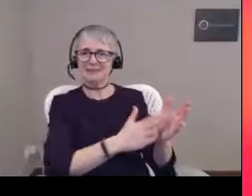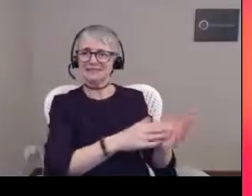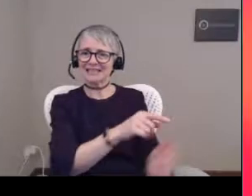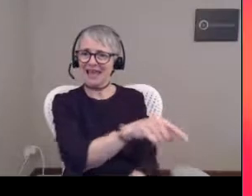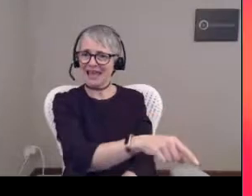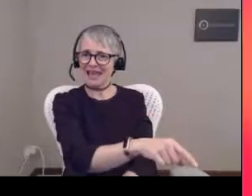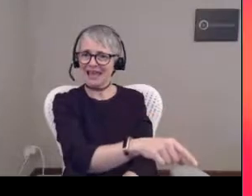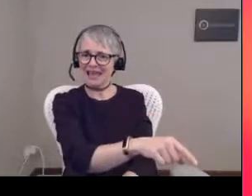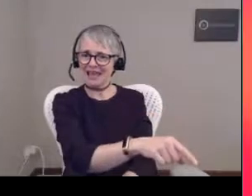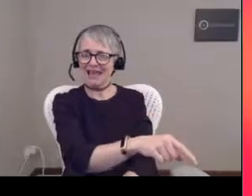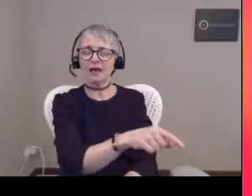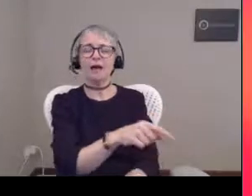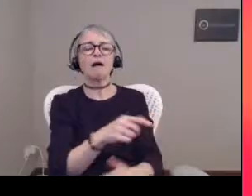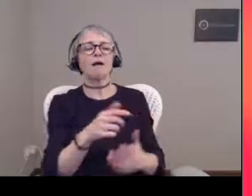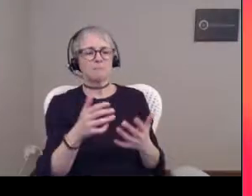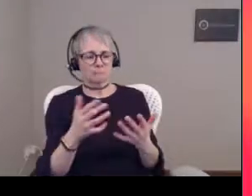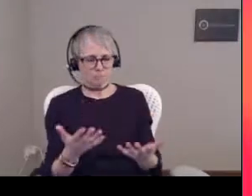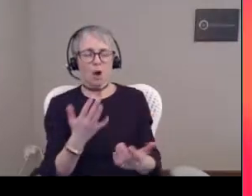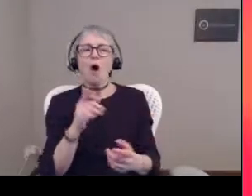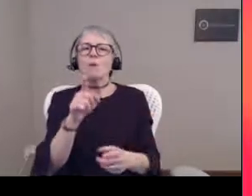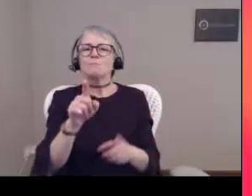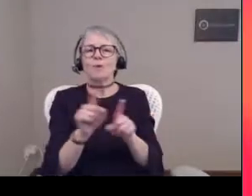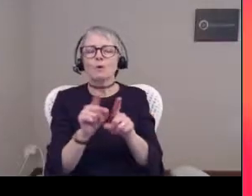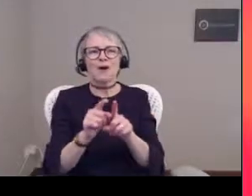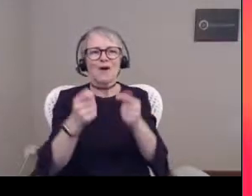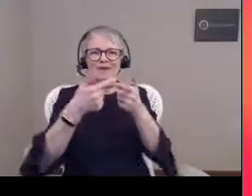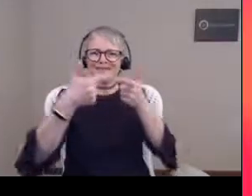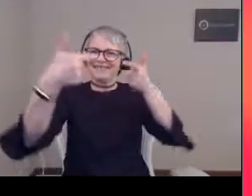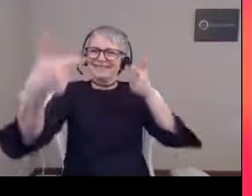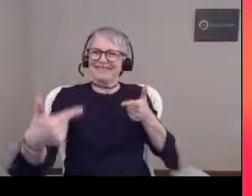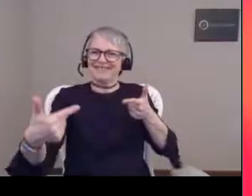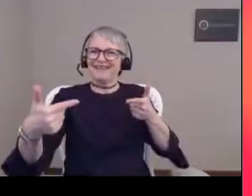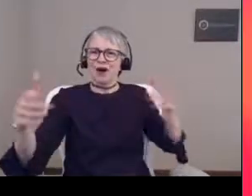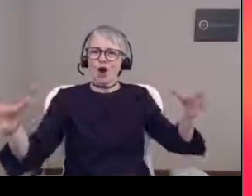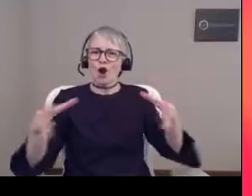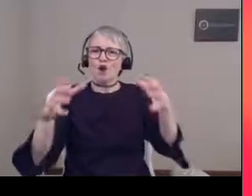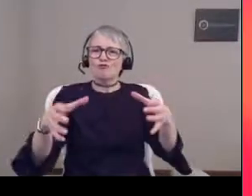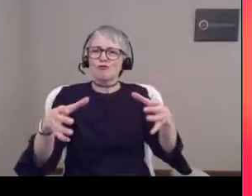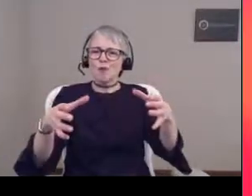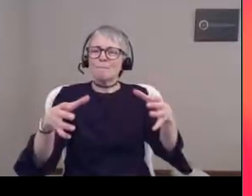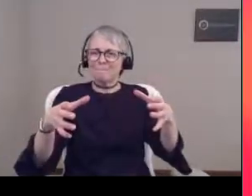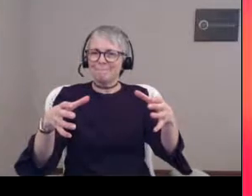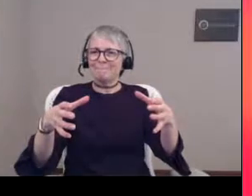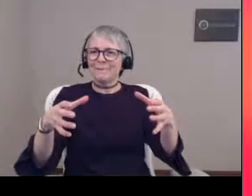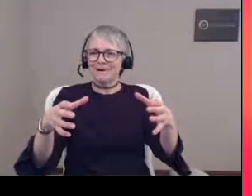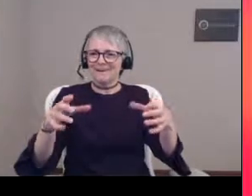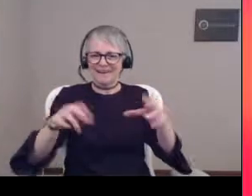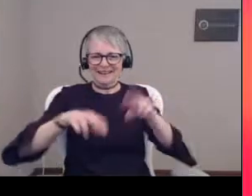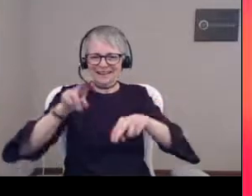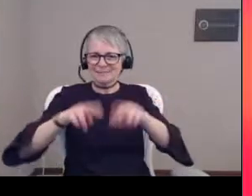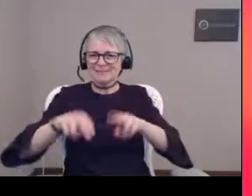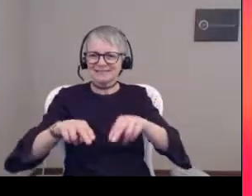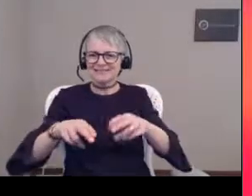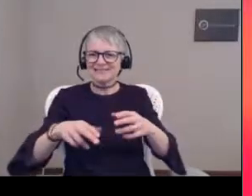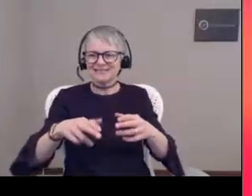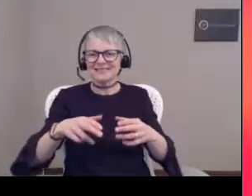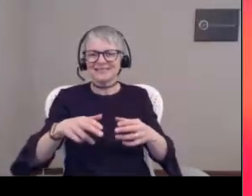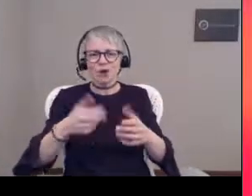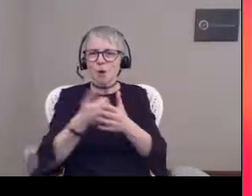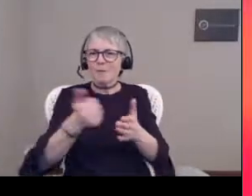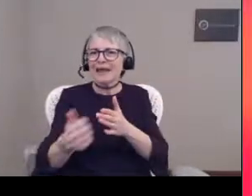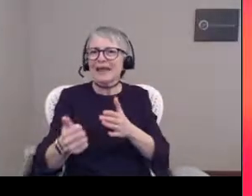ensured that when we did the breakout rooms, because it was part of a group assessment day, to ensure we didn't want to make, we usually go into 2 big groups